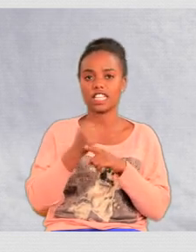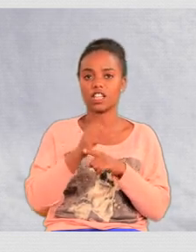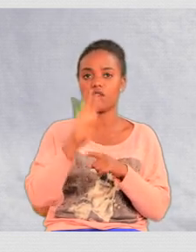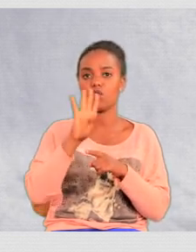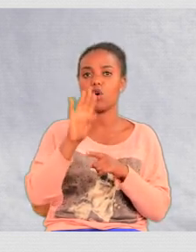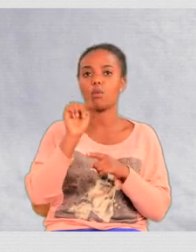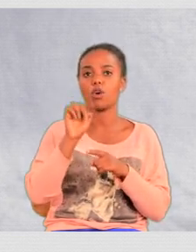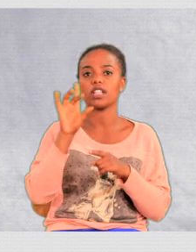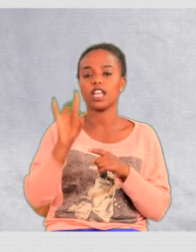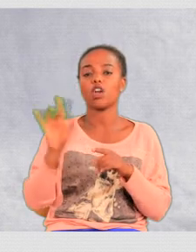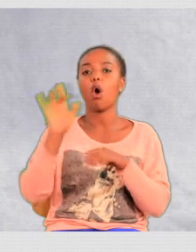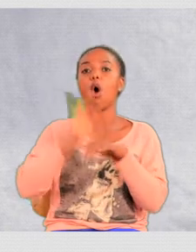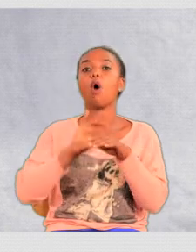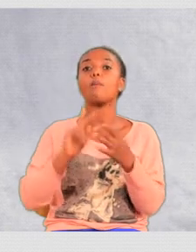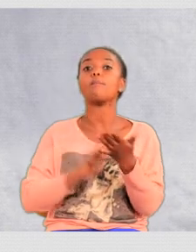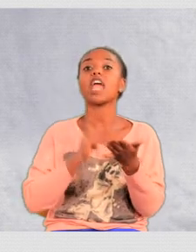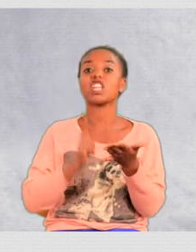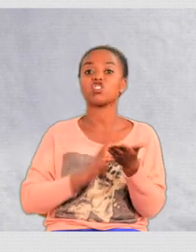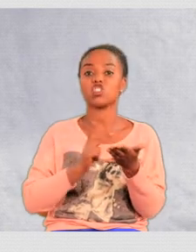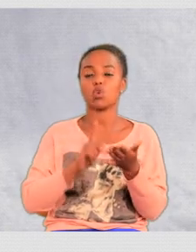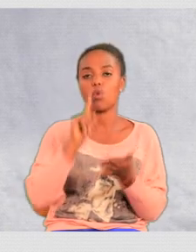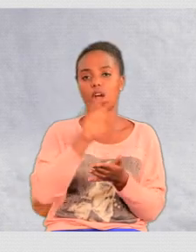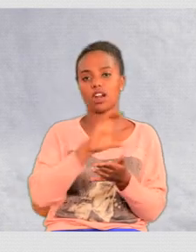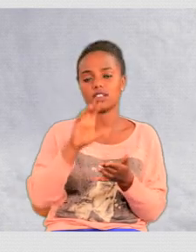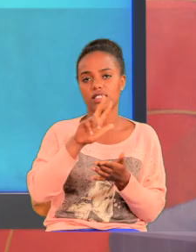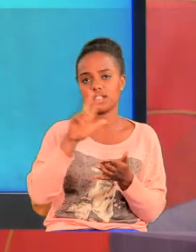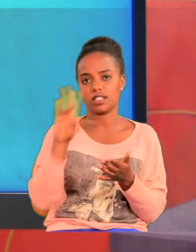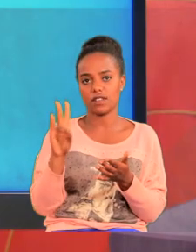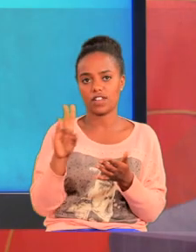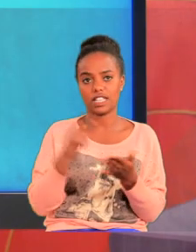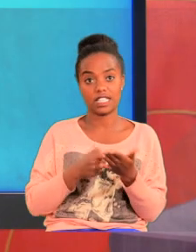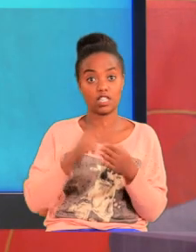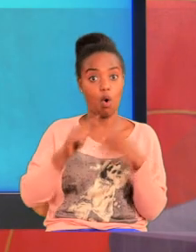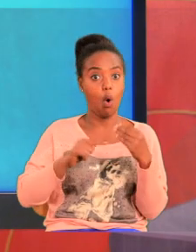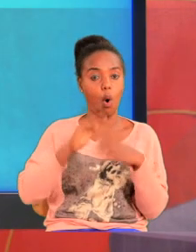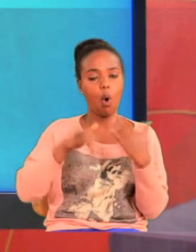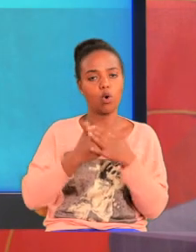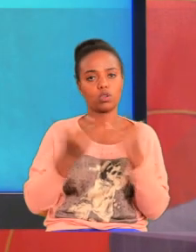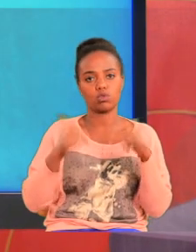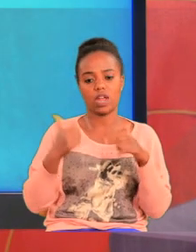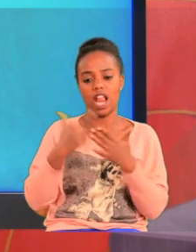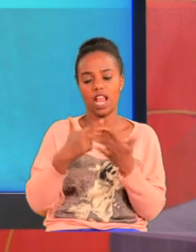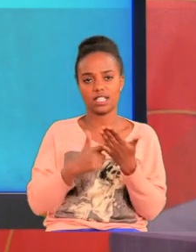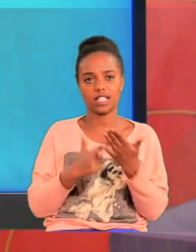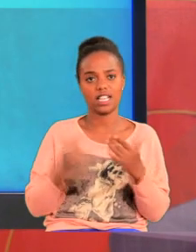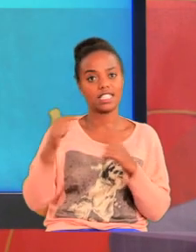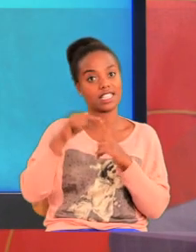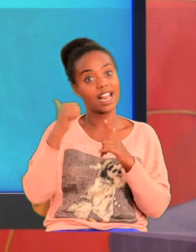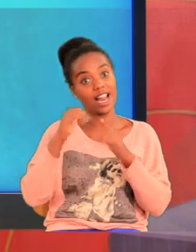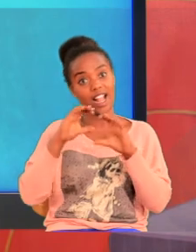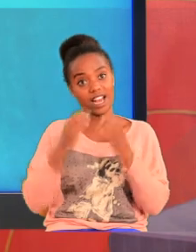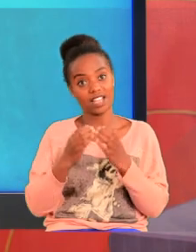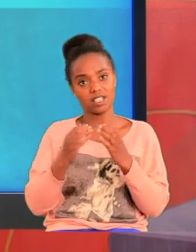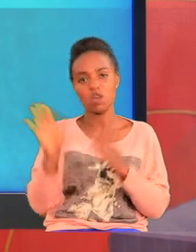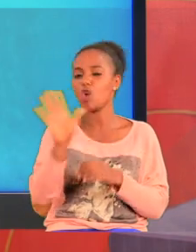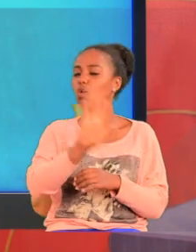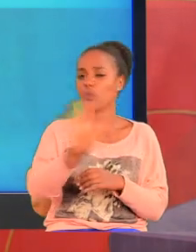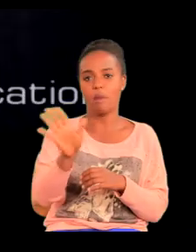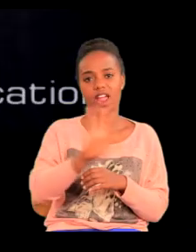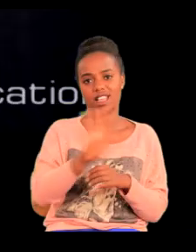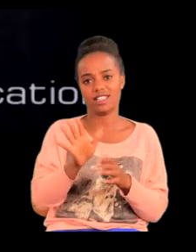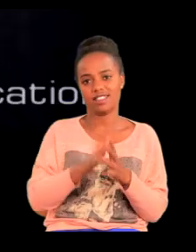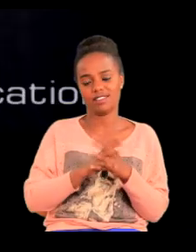exercise 4.8 on page 137. This is all about today's lesson. Until next time, goodbye.